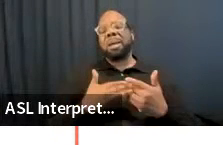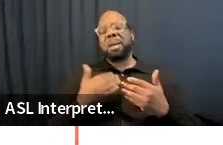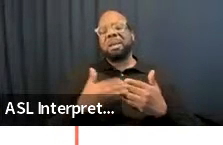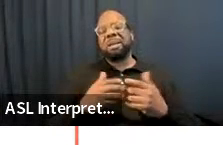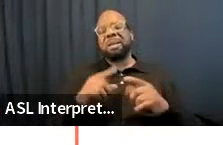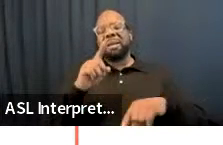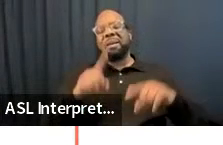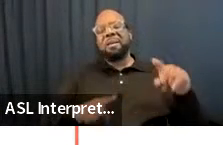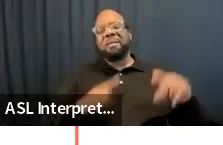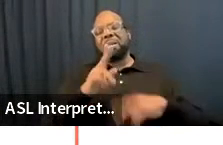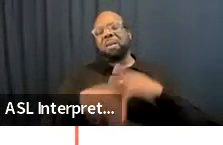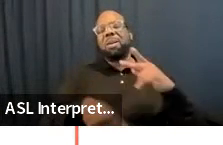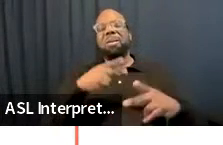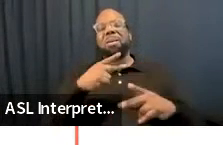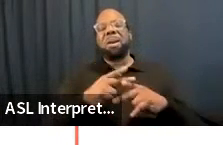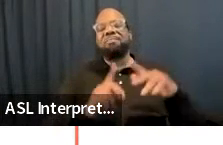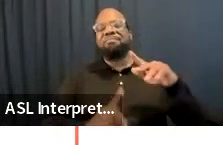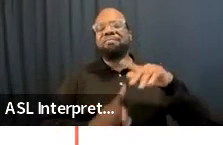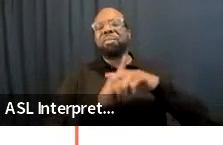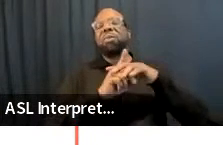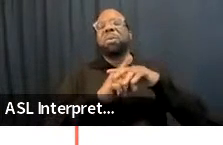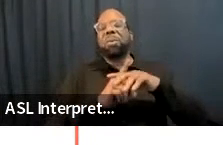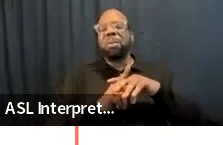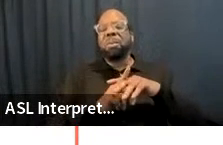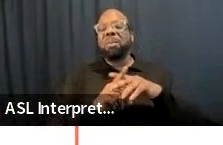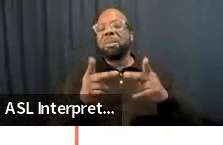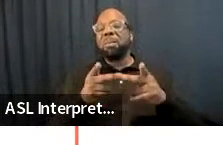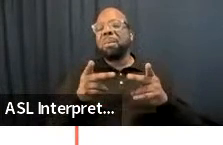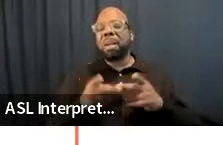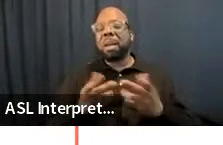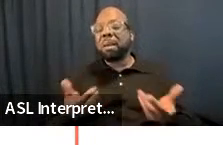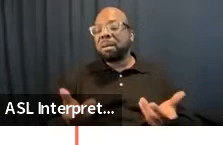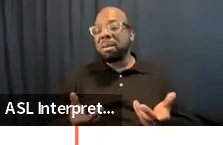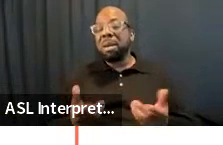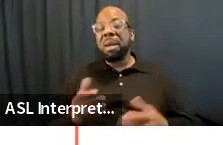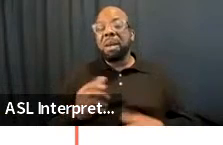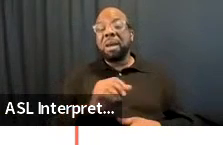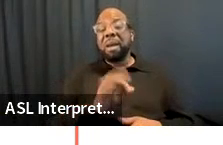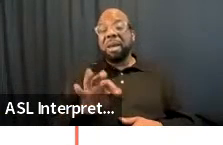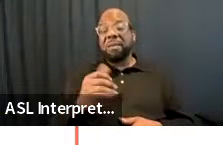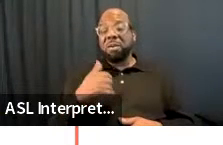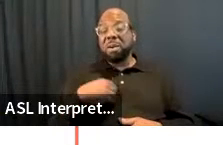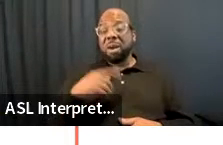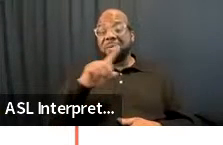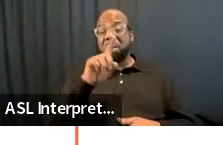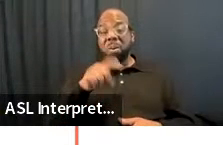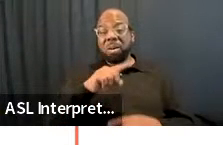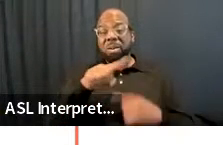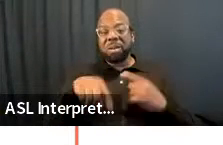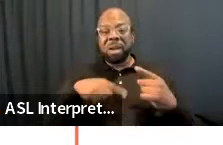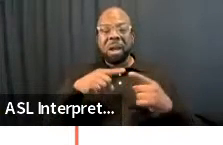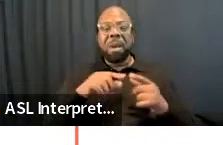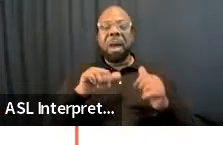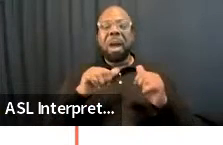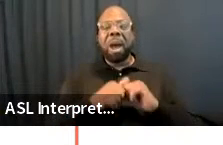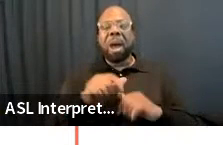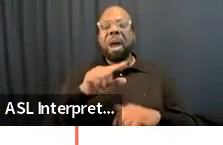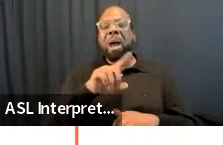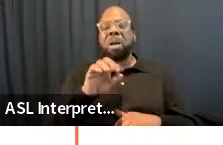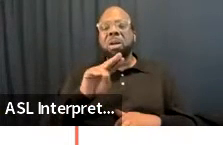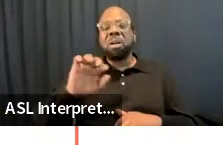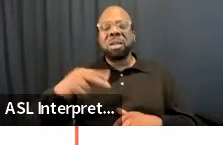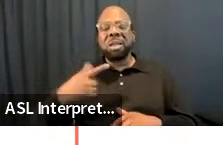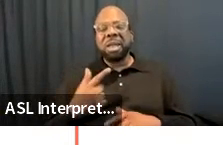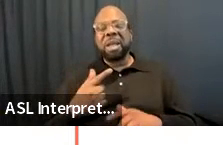of pop-up spaces to locate as well. And this is definitely an instance where if you ever have any questions around how zoning does or does not apply